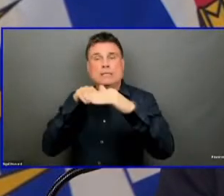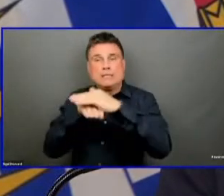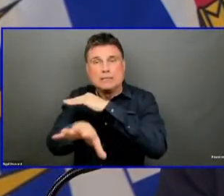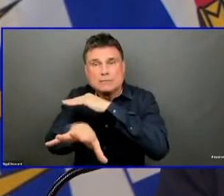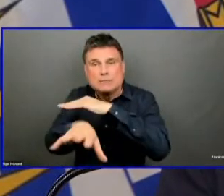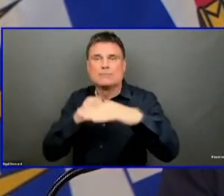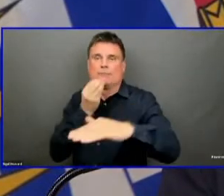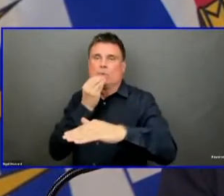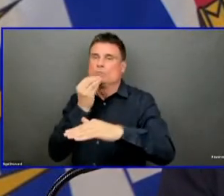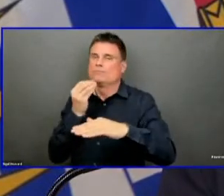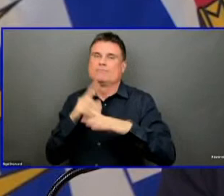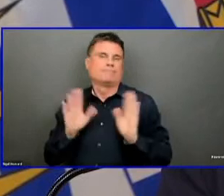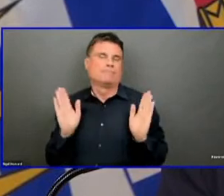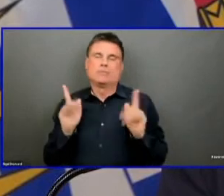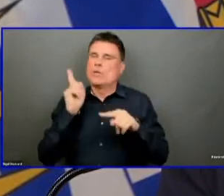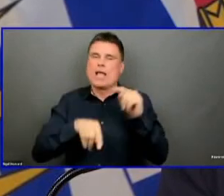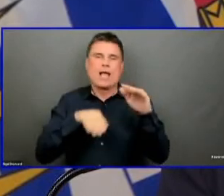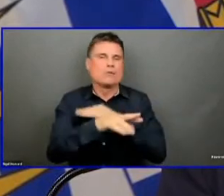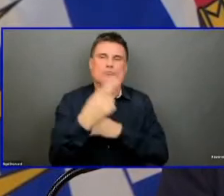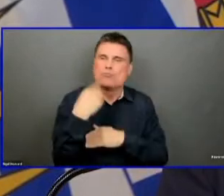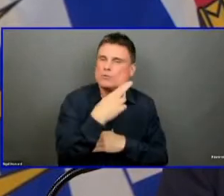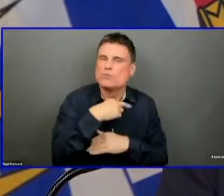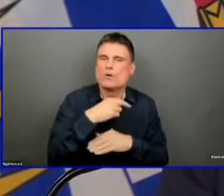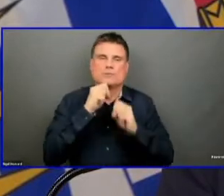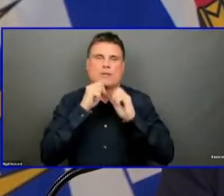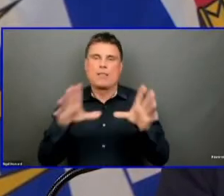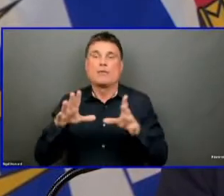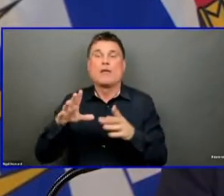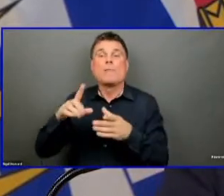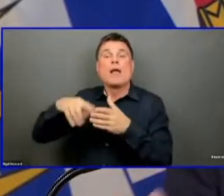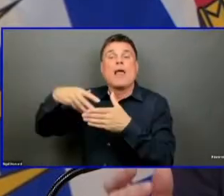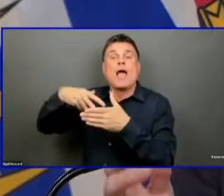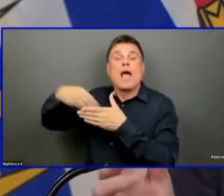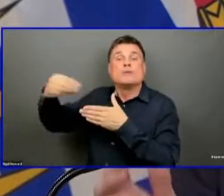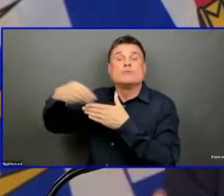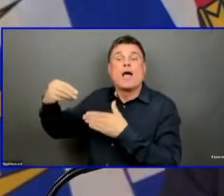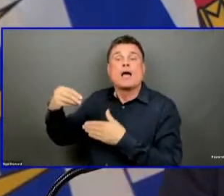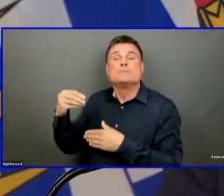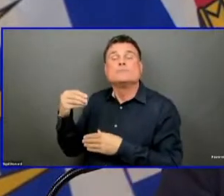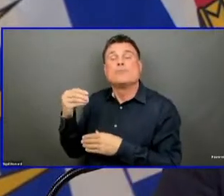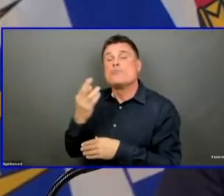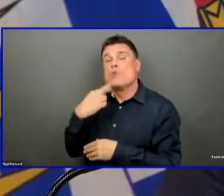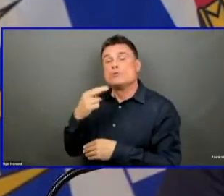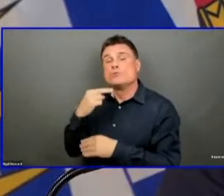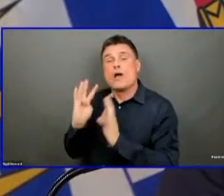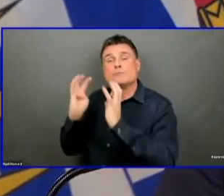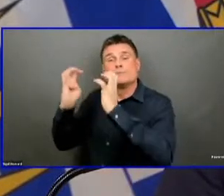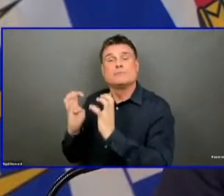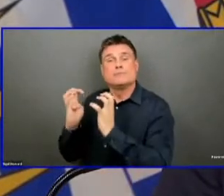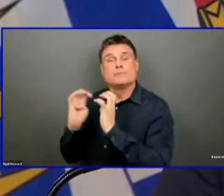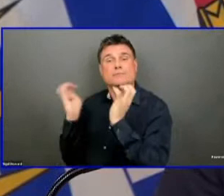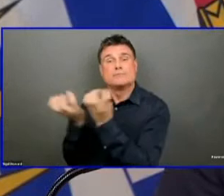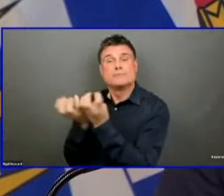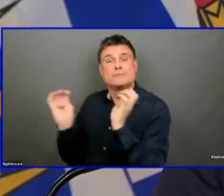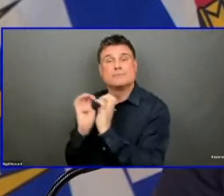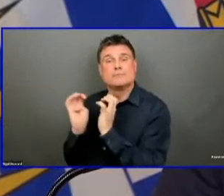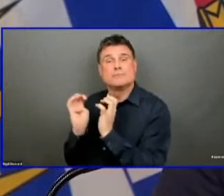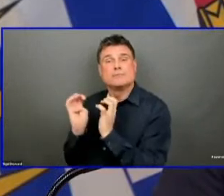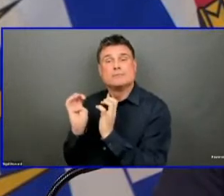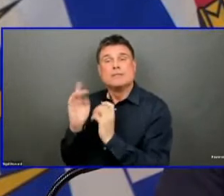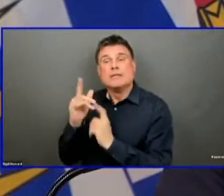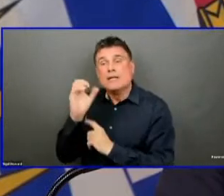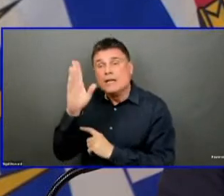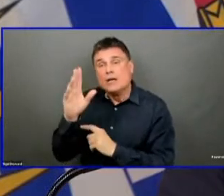on a patio with somebody right now. The risk is less, though, than inside. And we were